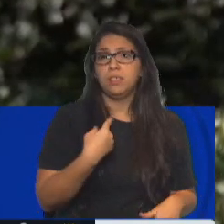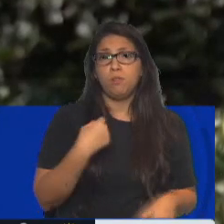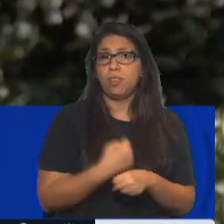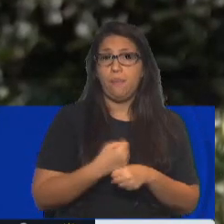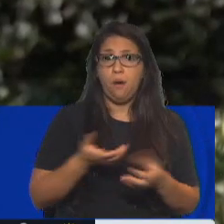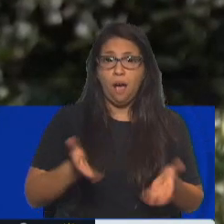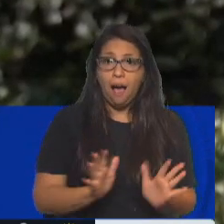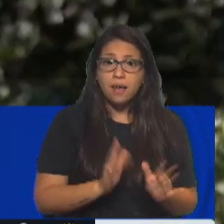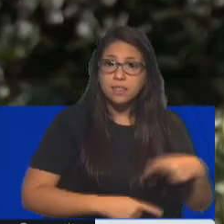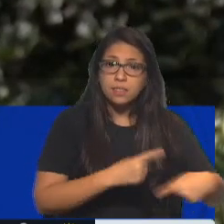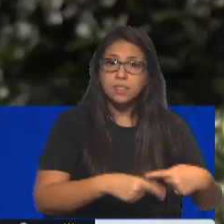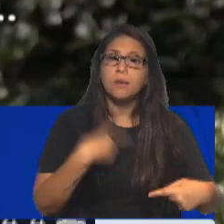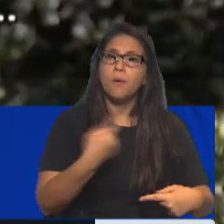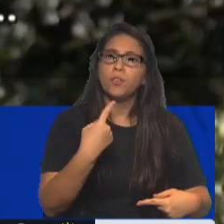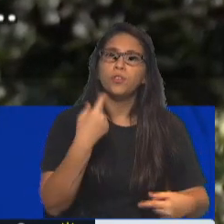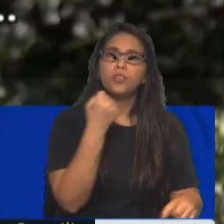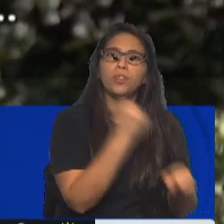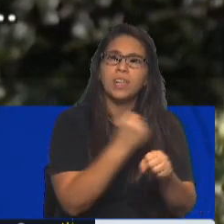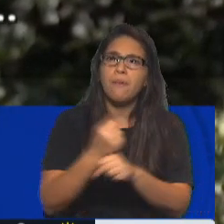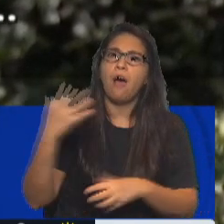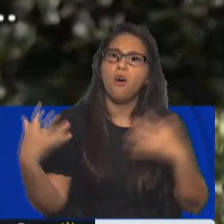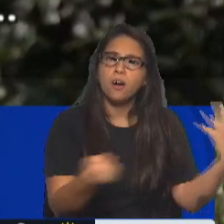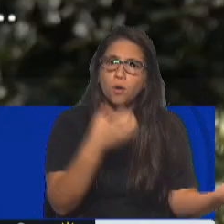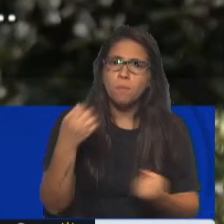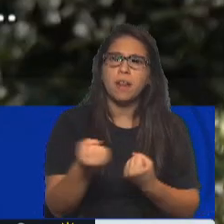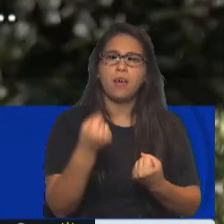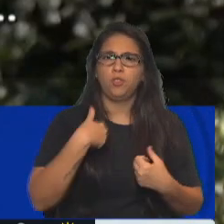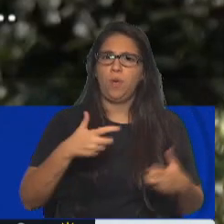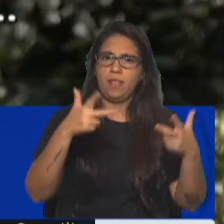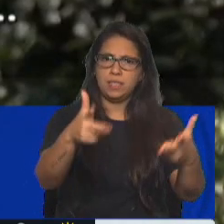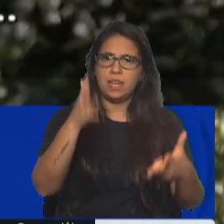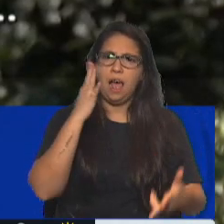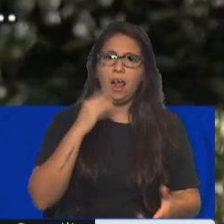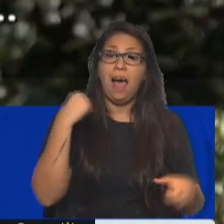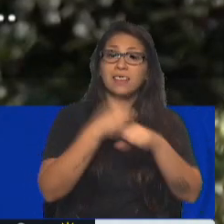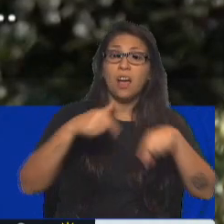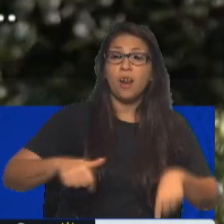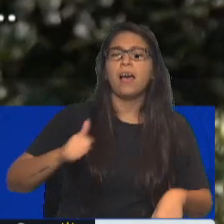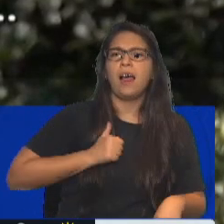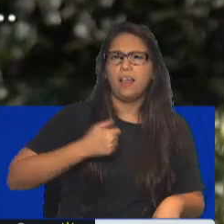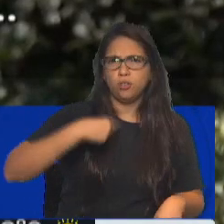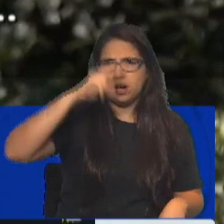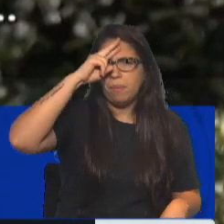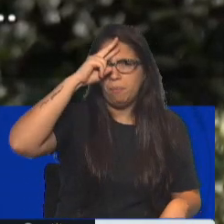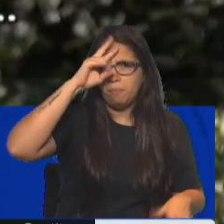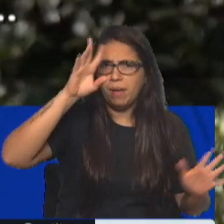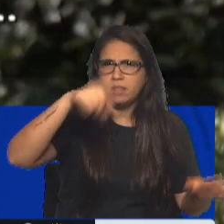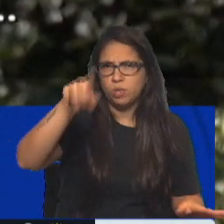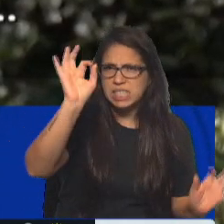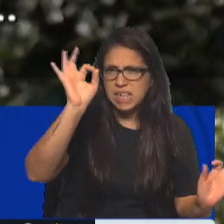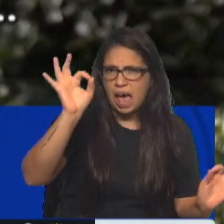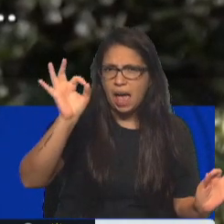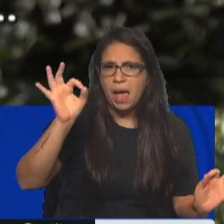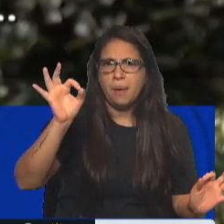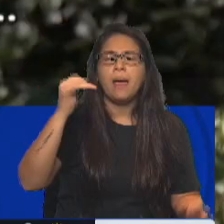back, and we're not going to be laughed at. Now, I will say this, that already Canada, and I respect very much, as you